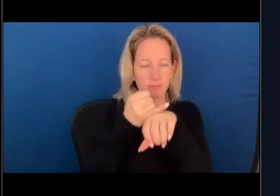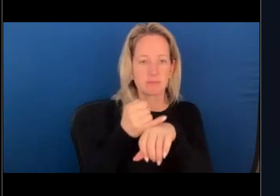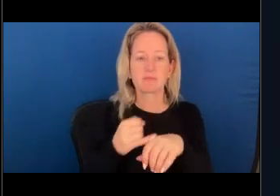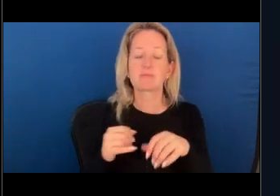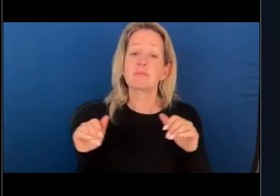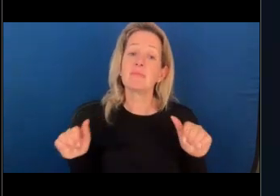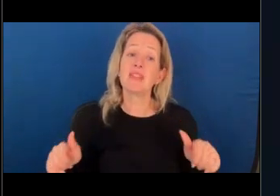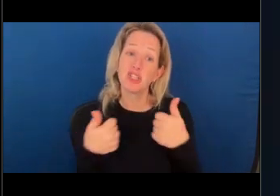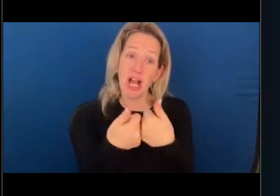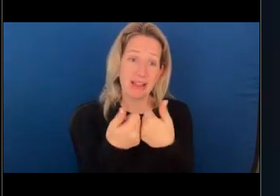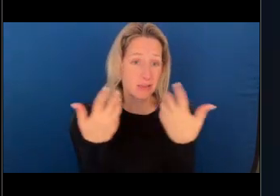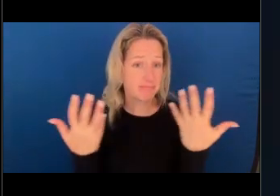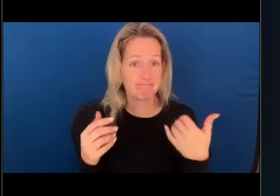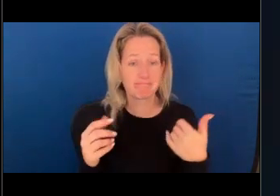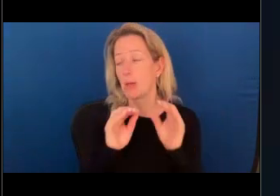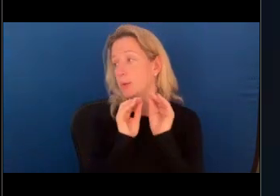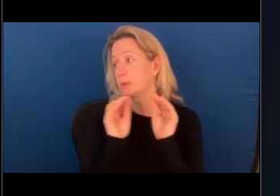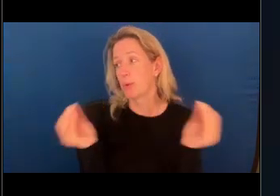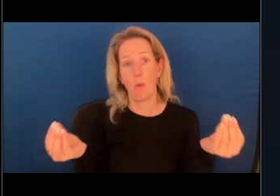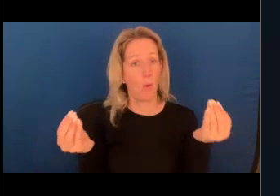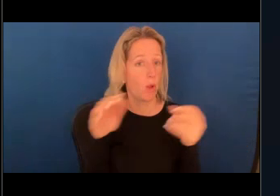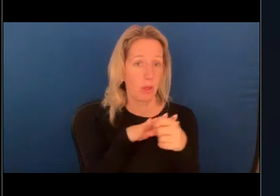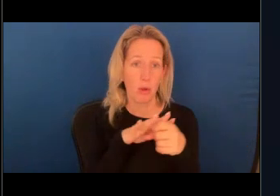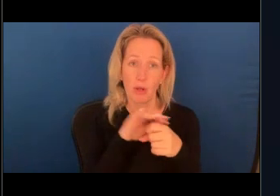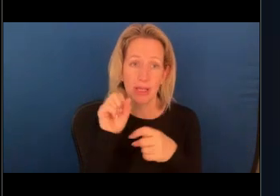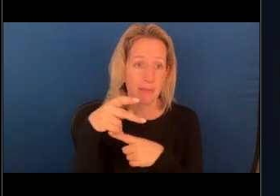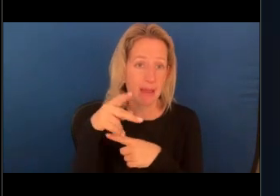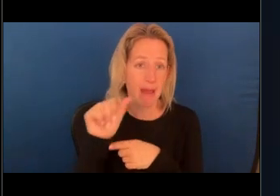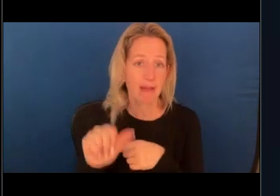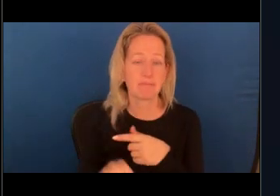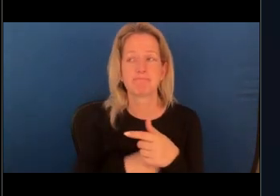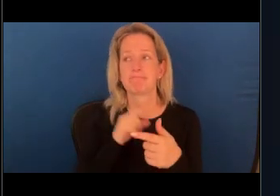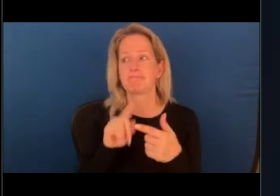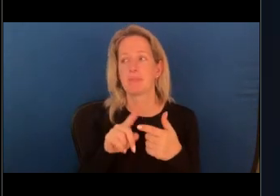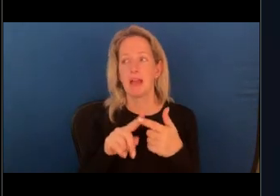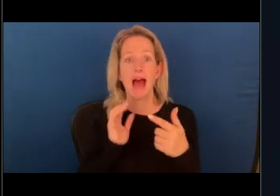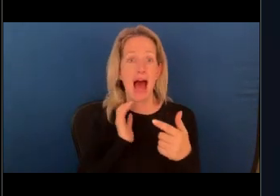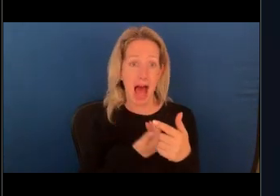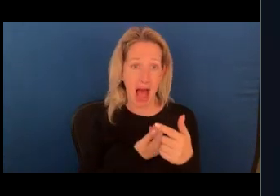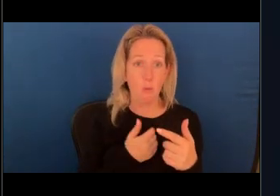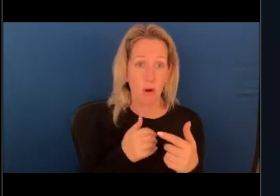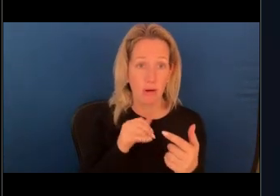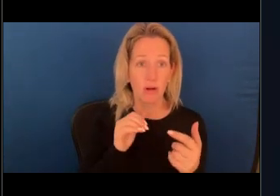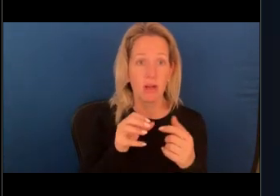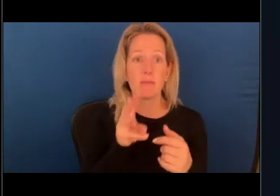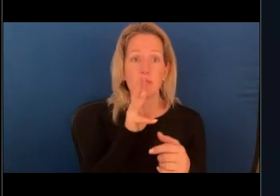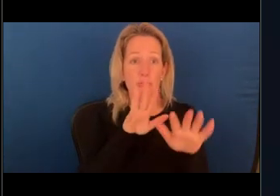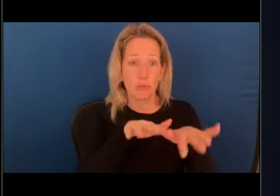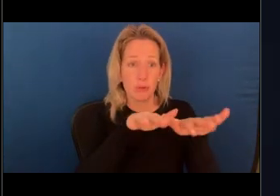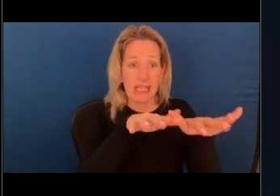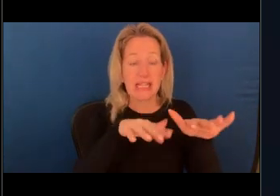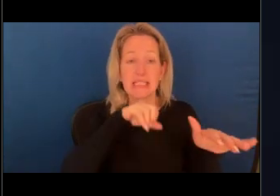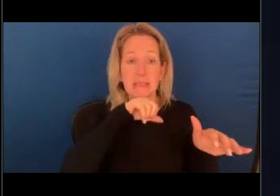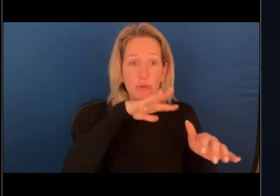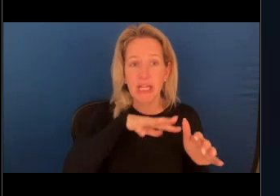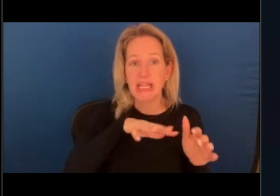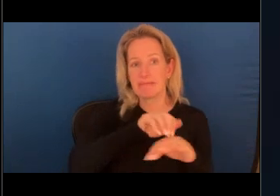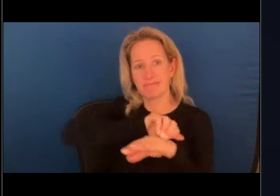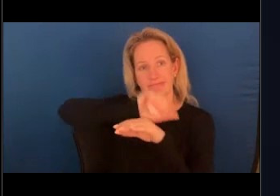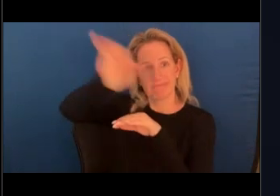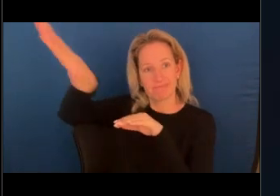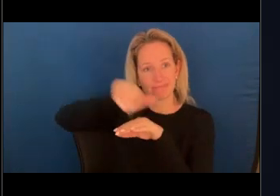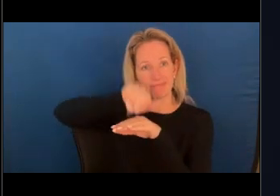local EPA. We have externally sourced marine debris, so this makes it very difficult to manage if we're talking